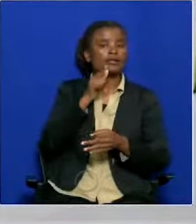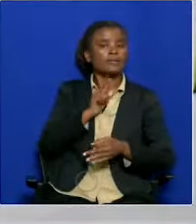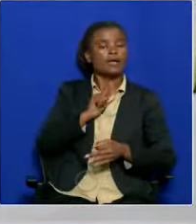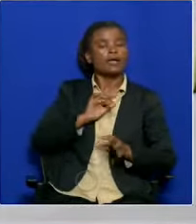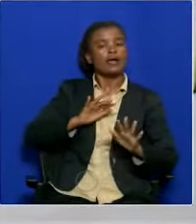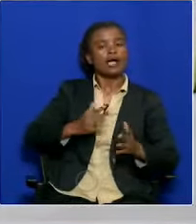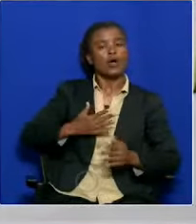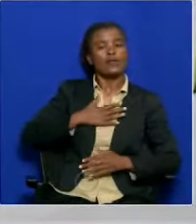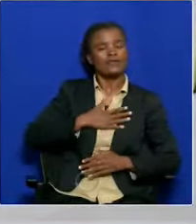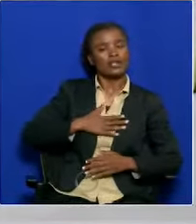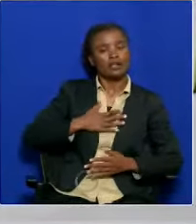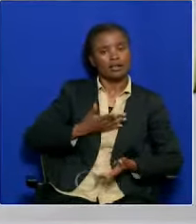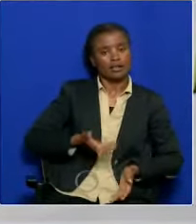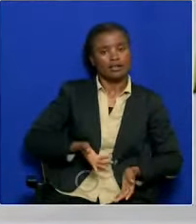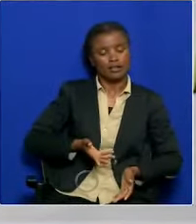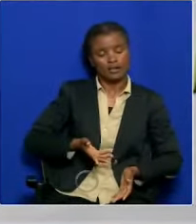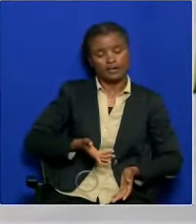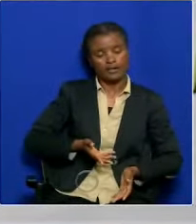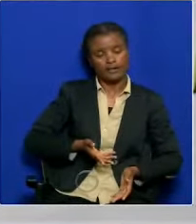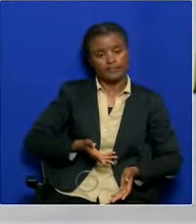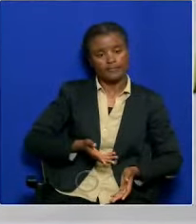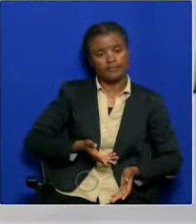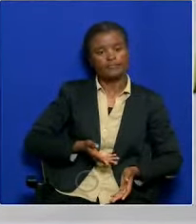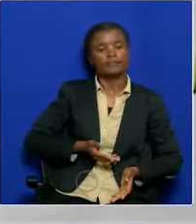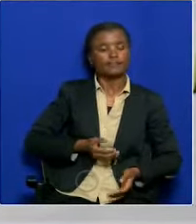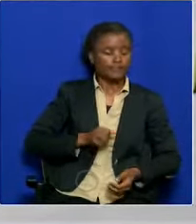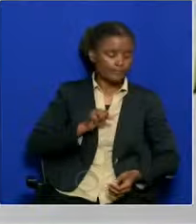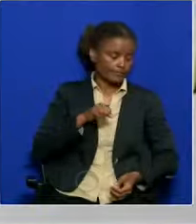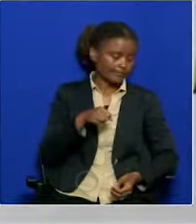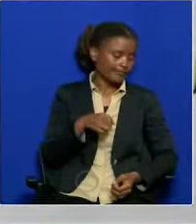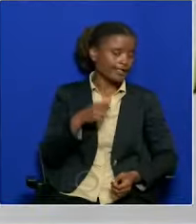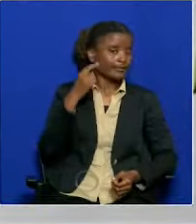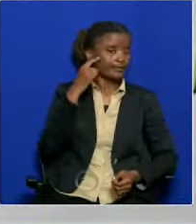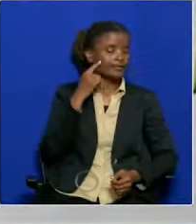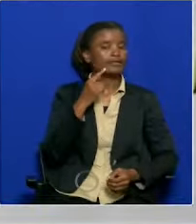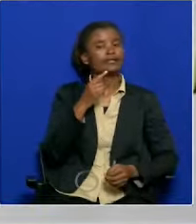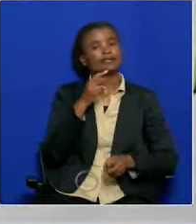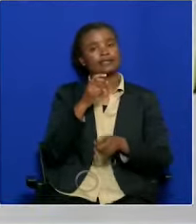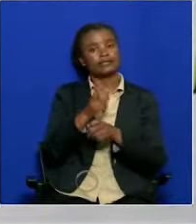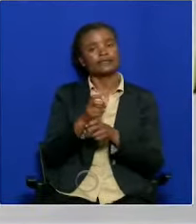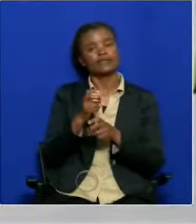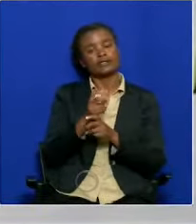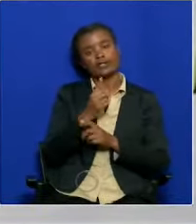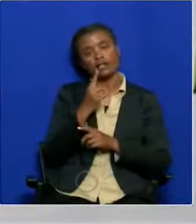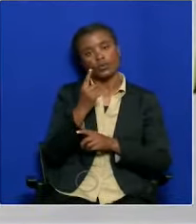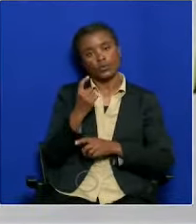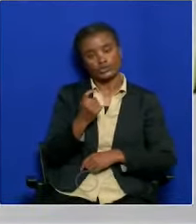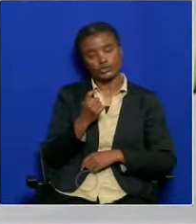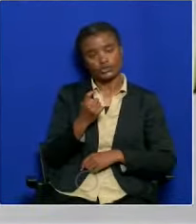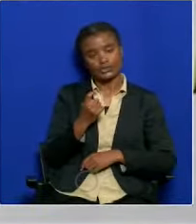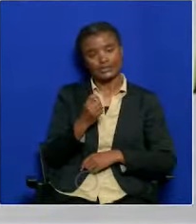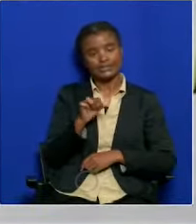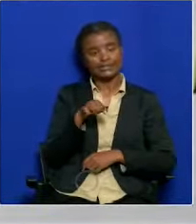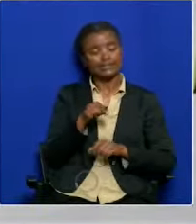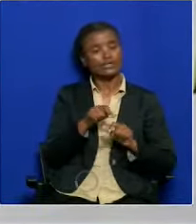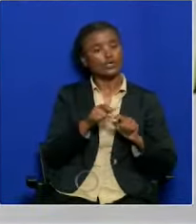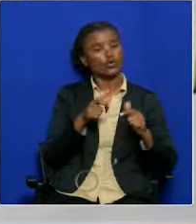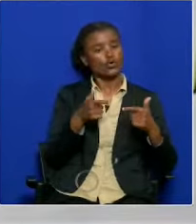victim? Yeah, I think it's a difficult question, and this commission must assist in putting the